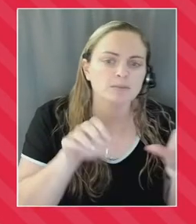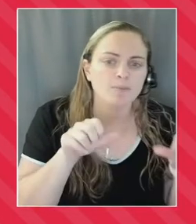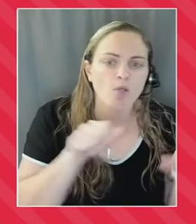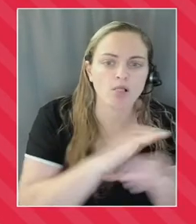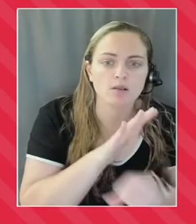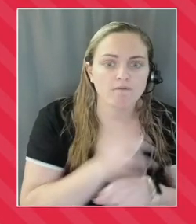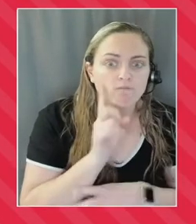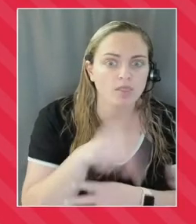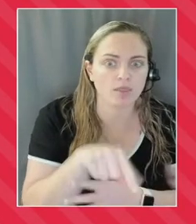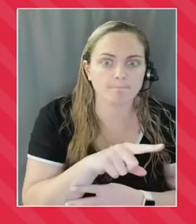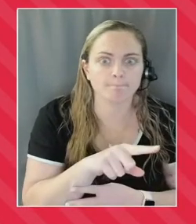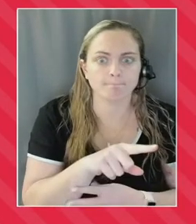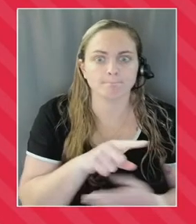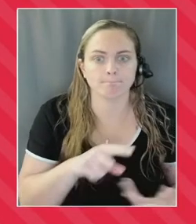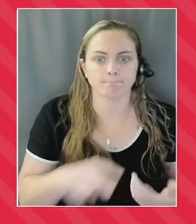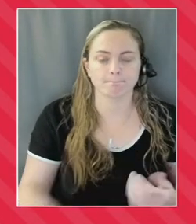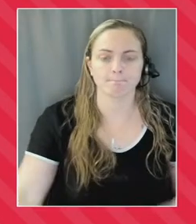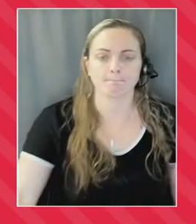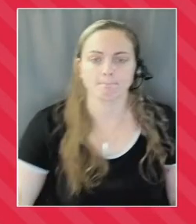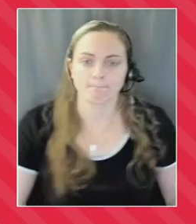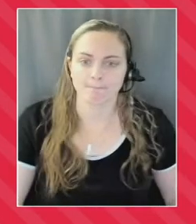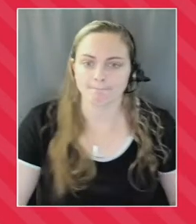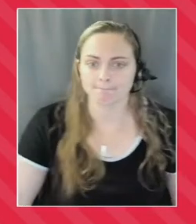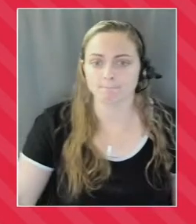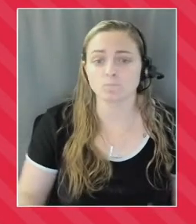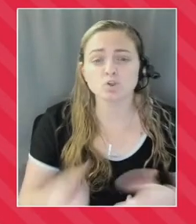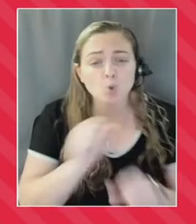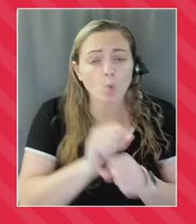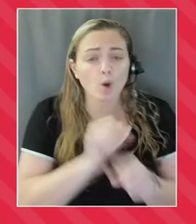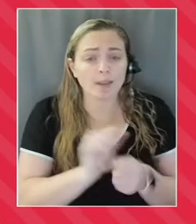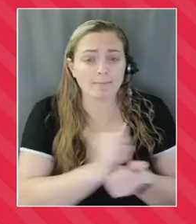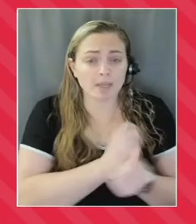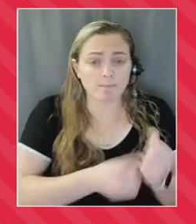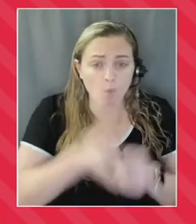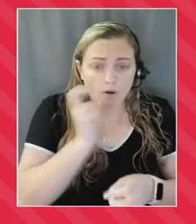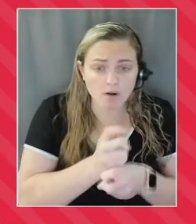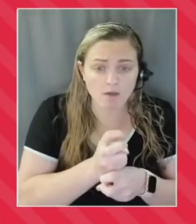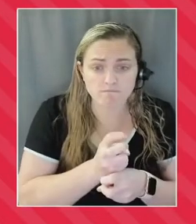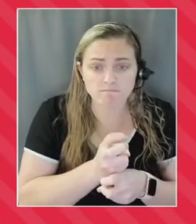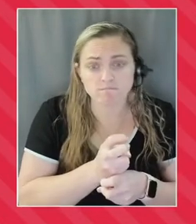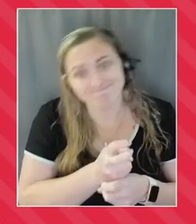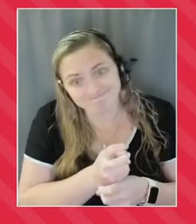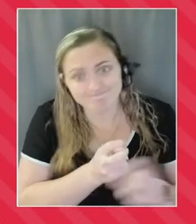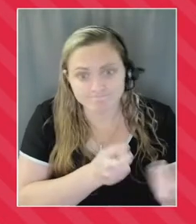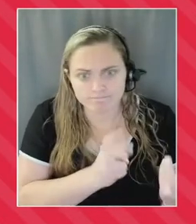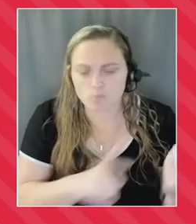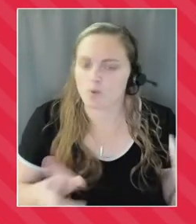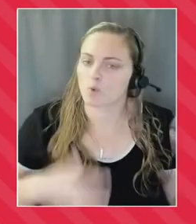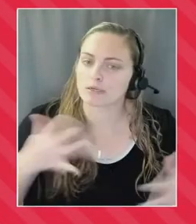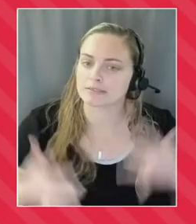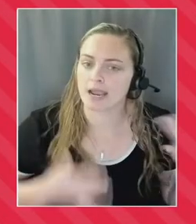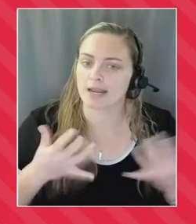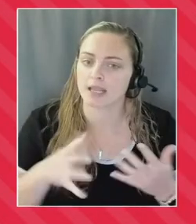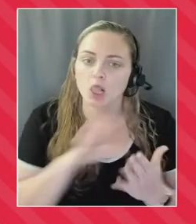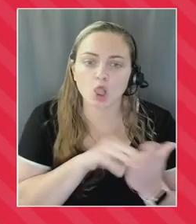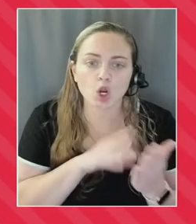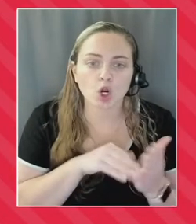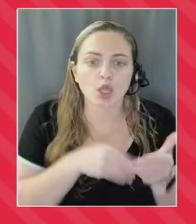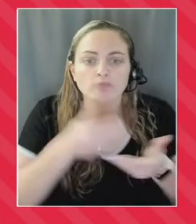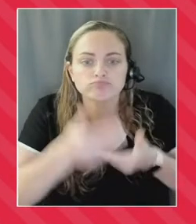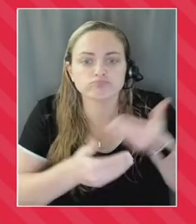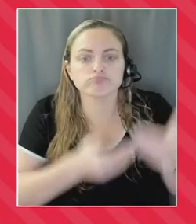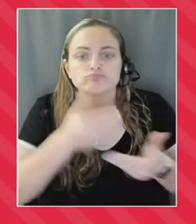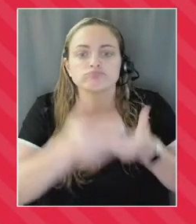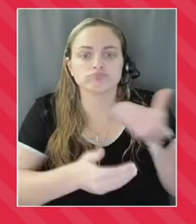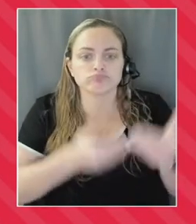I mean about just, you know, working and making it a little bit harder. But we're super excited about learning and what's next that flowed